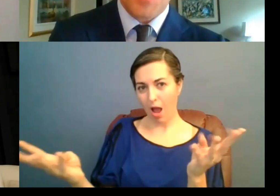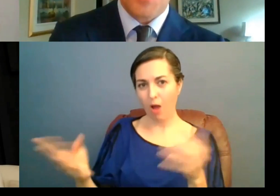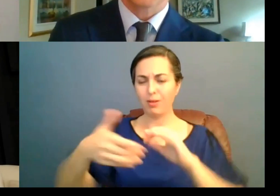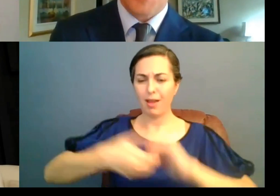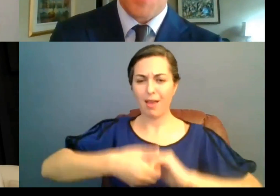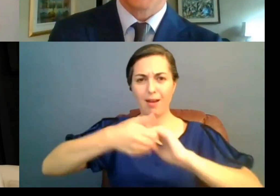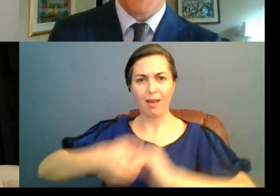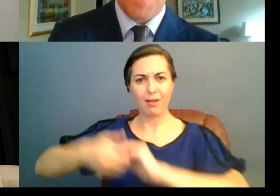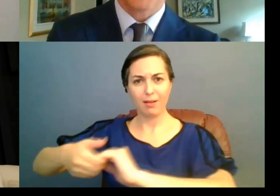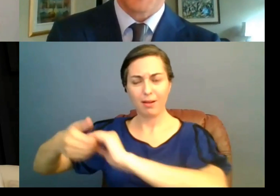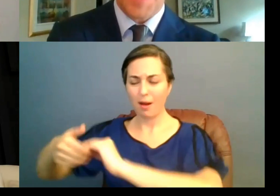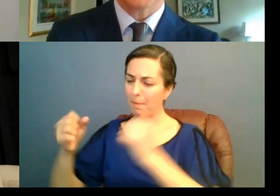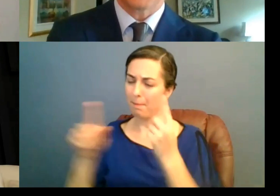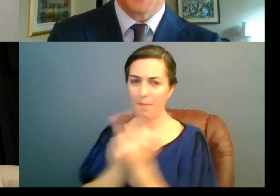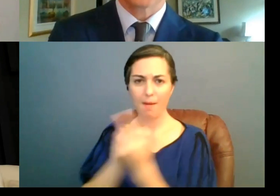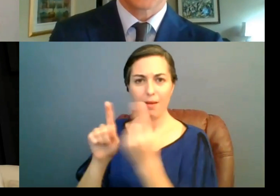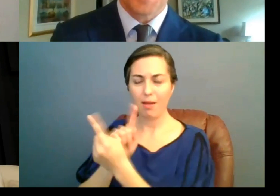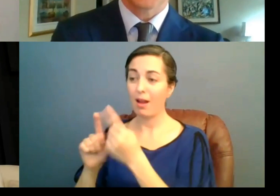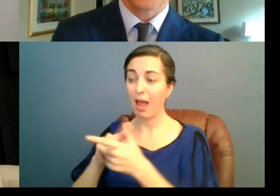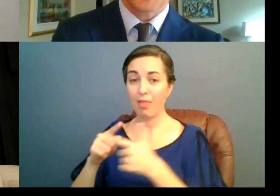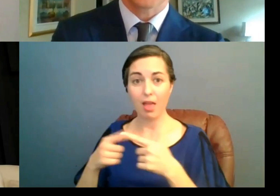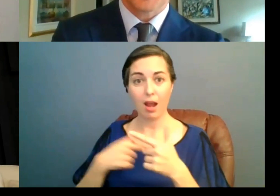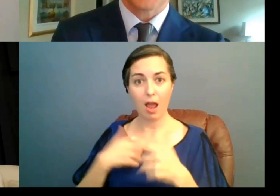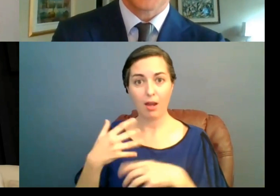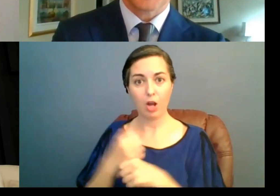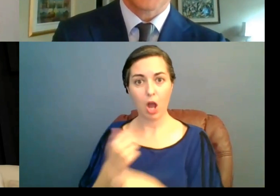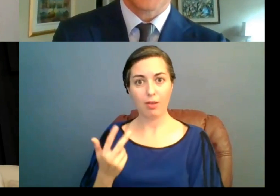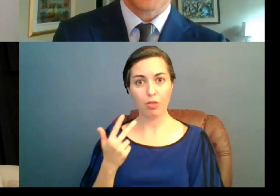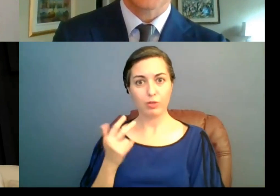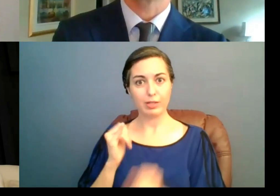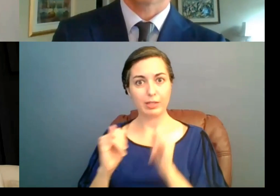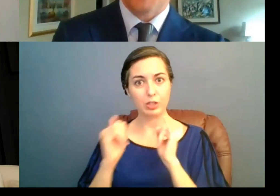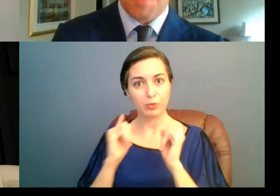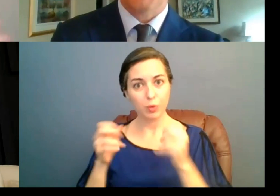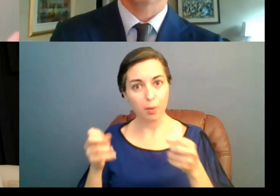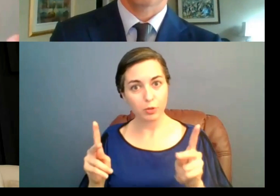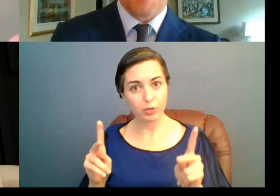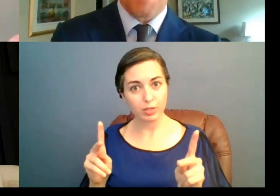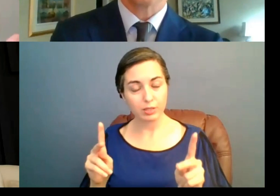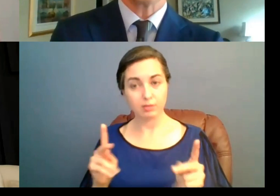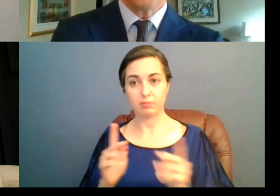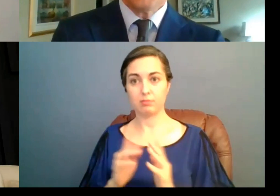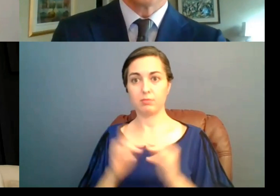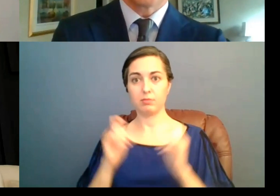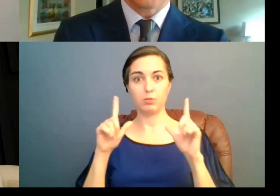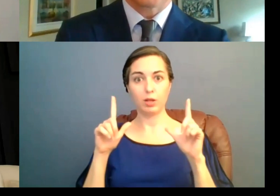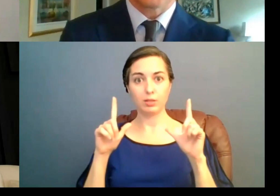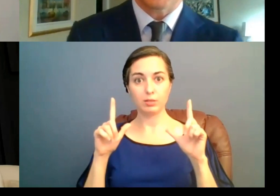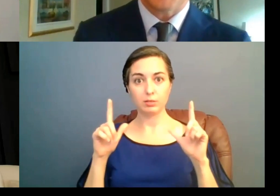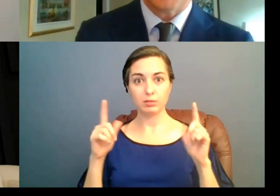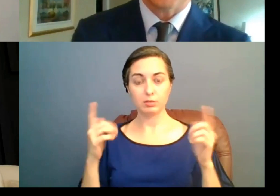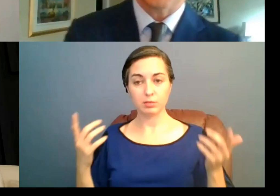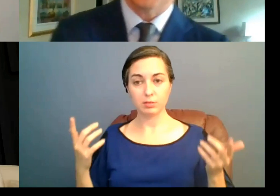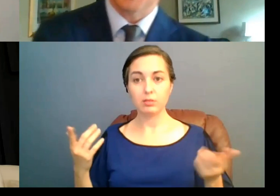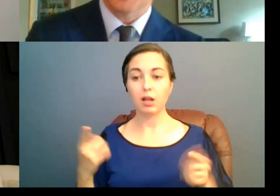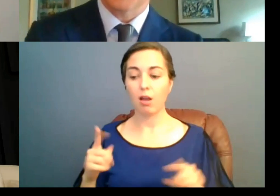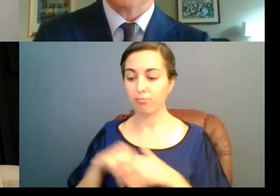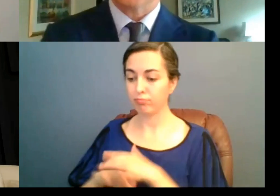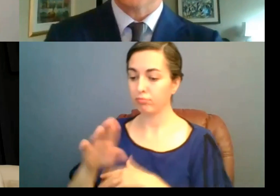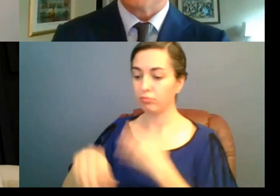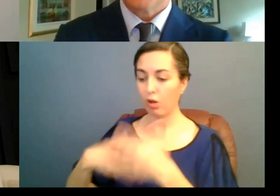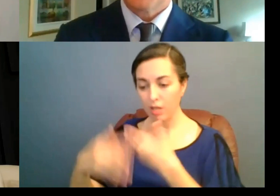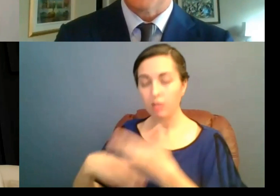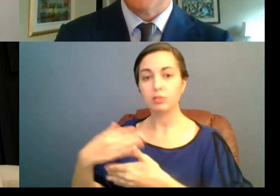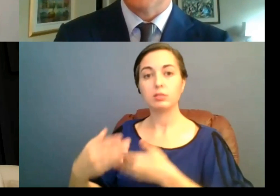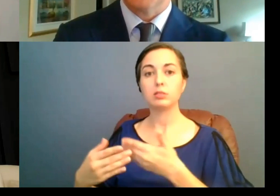career fair. And I ended up getting 3 interview opportunities, which was very surprised by. Went through that process